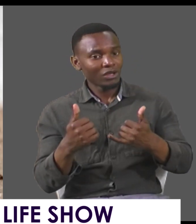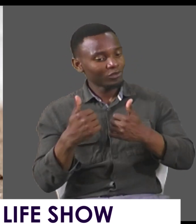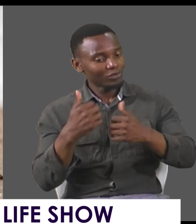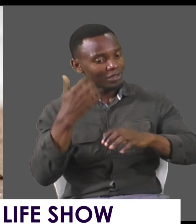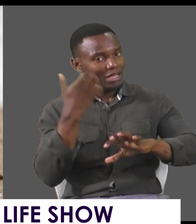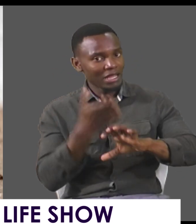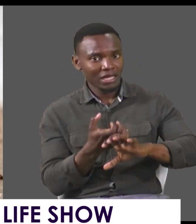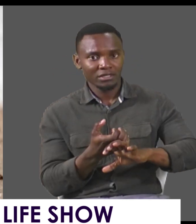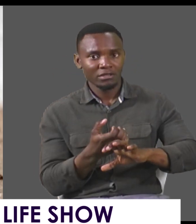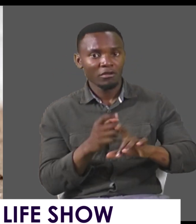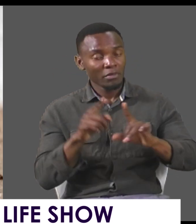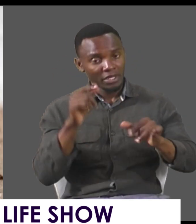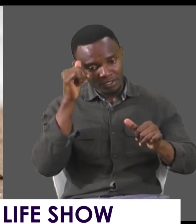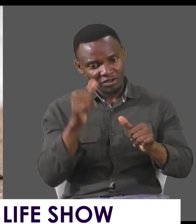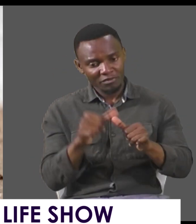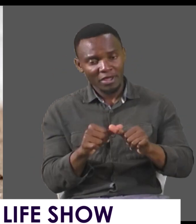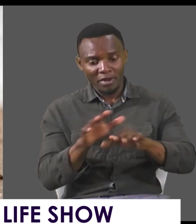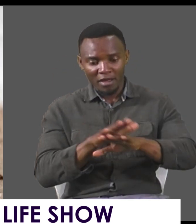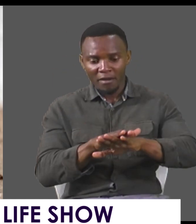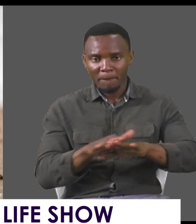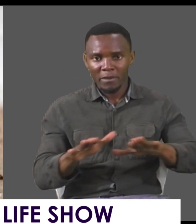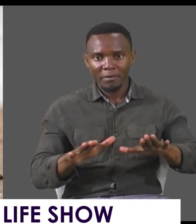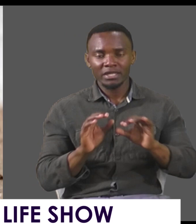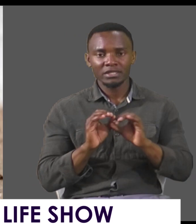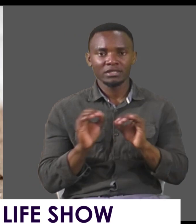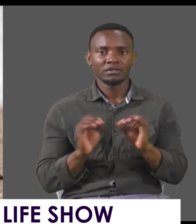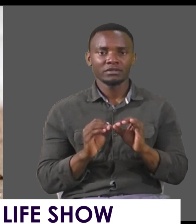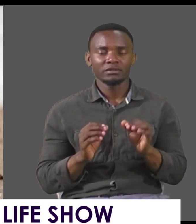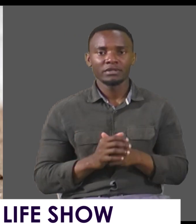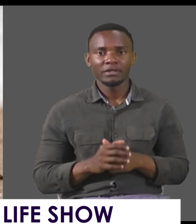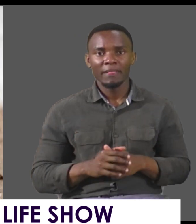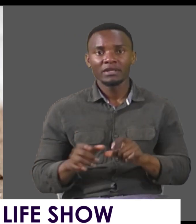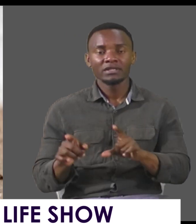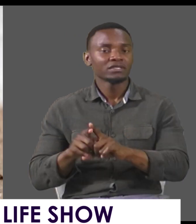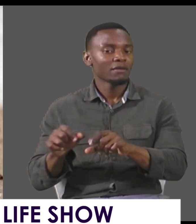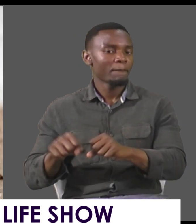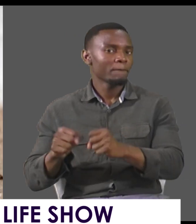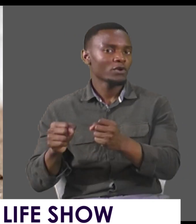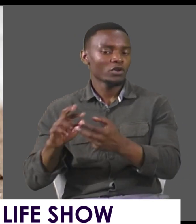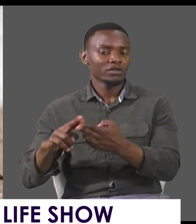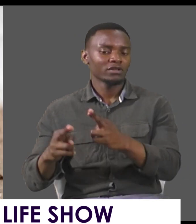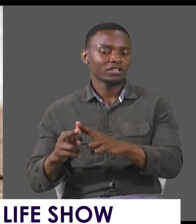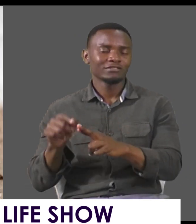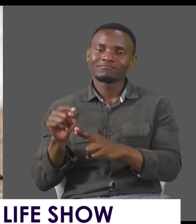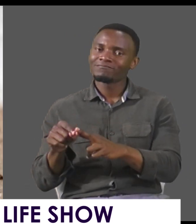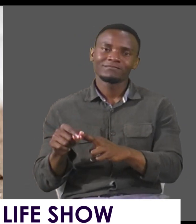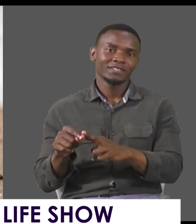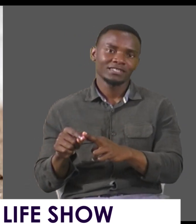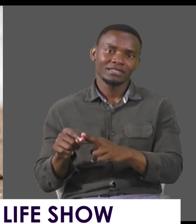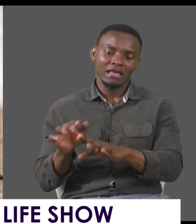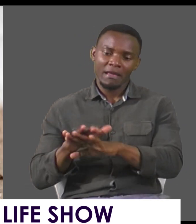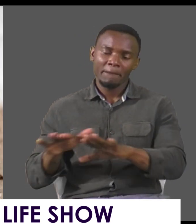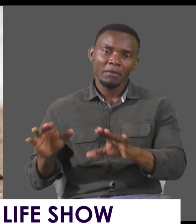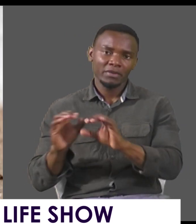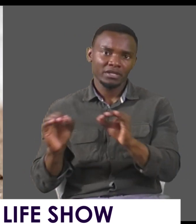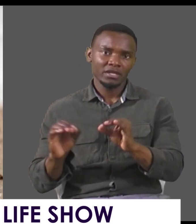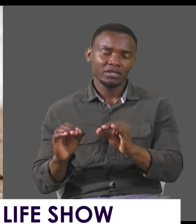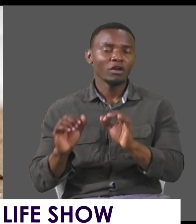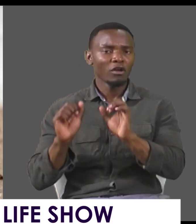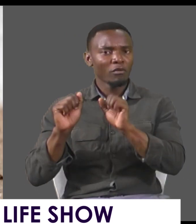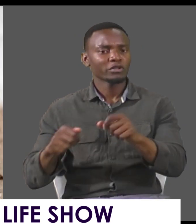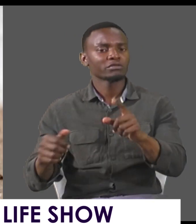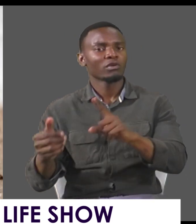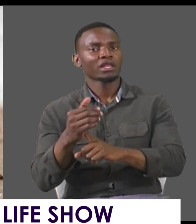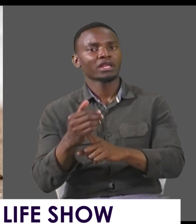Even that one will pass. Broken relationships will go. You will always get another relationship if